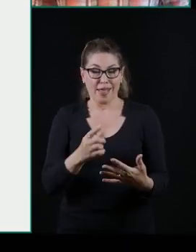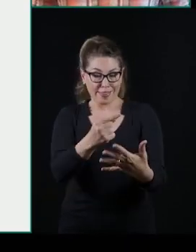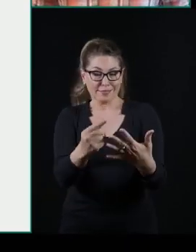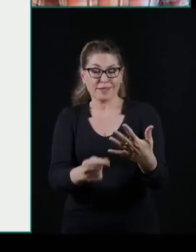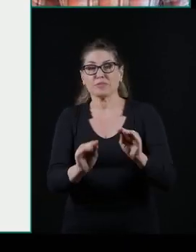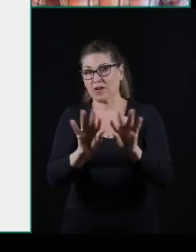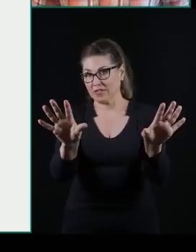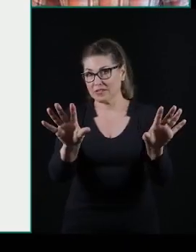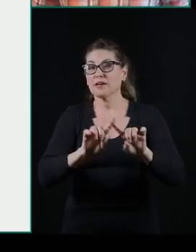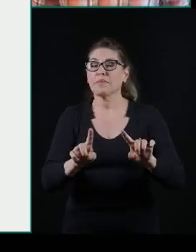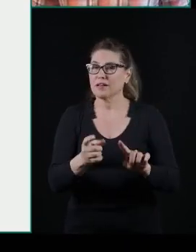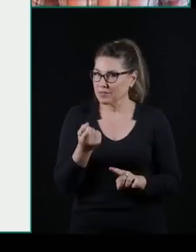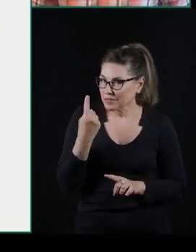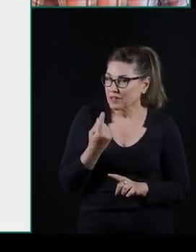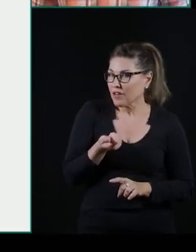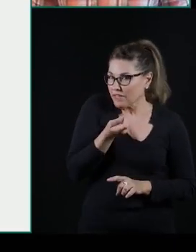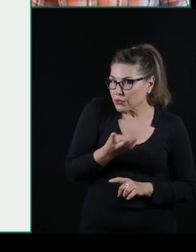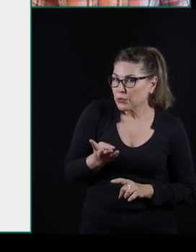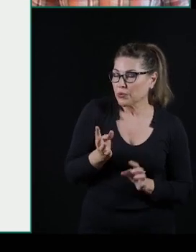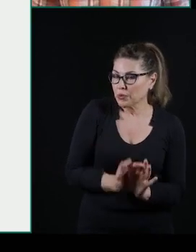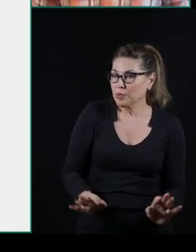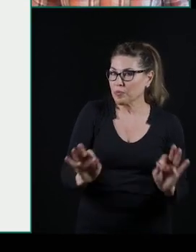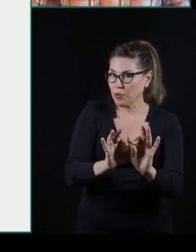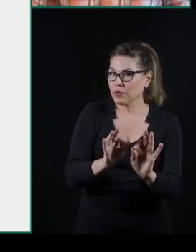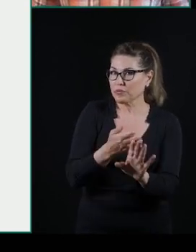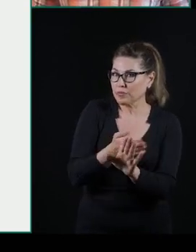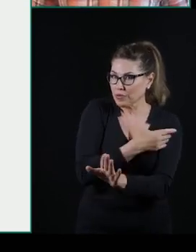straightforward, there are a few key